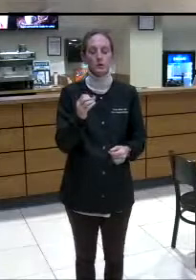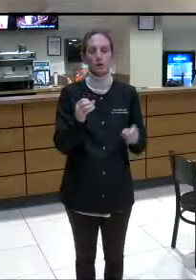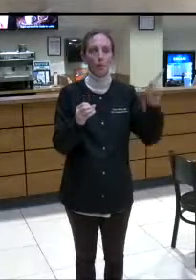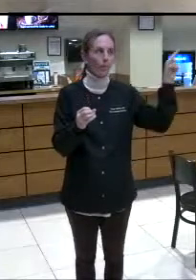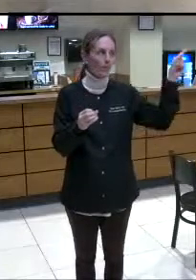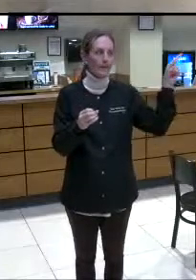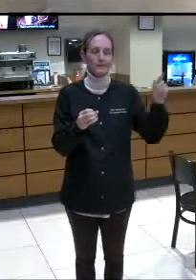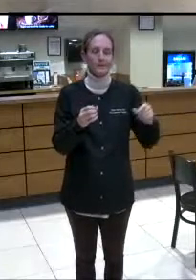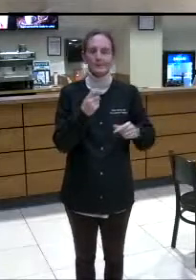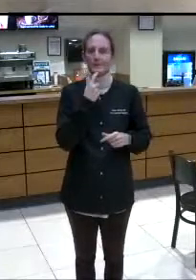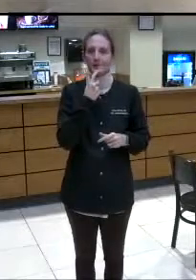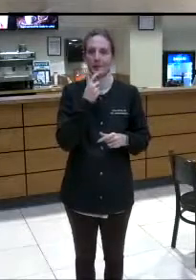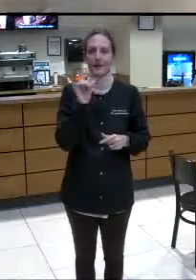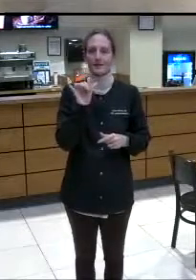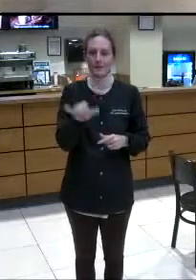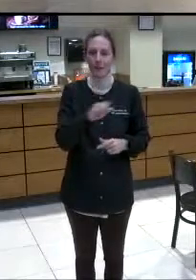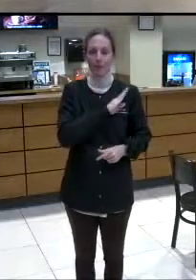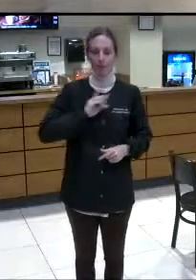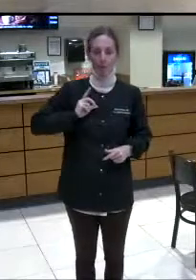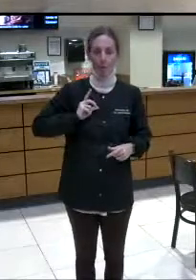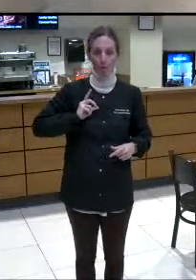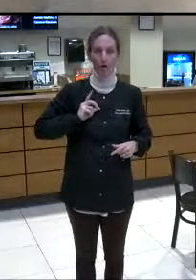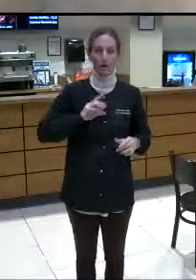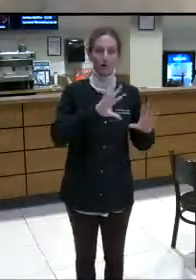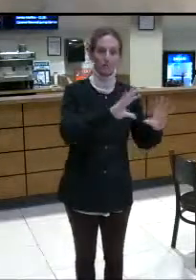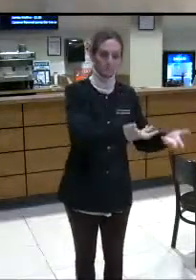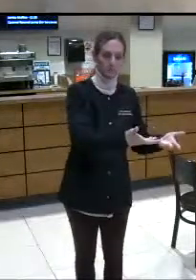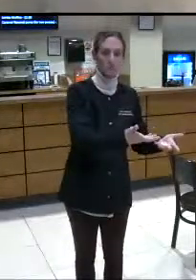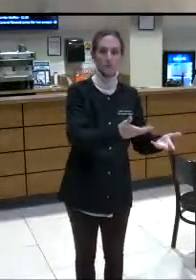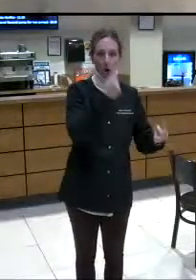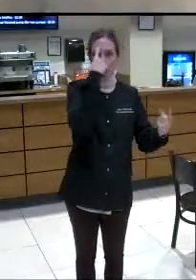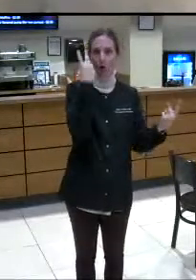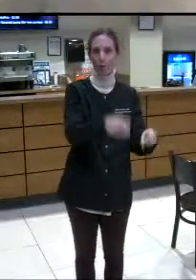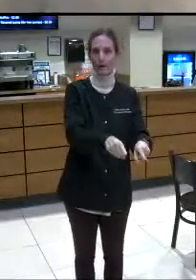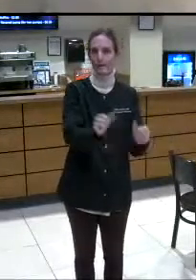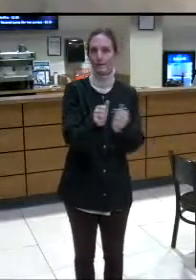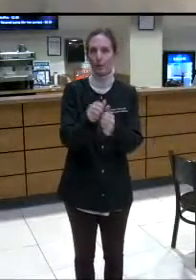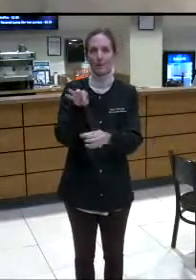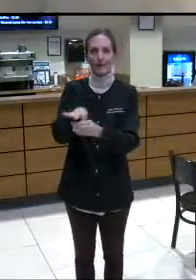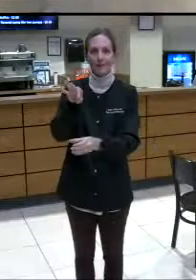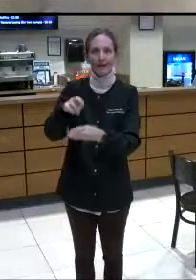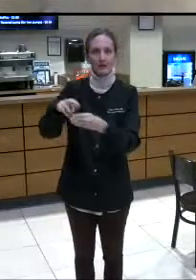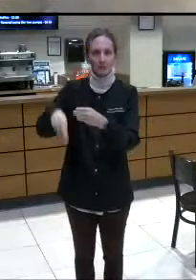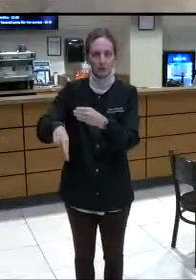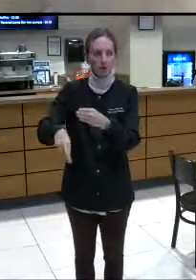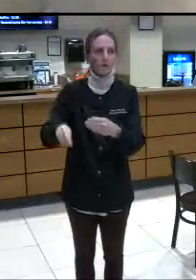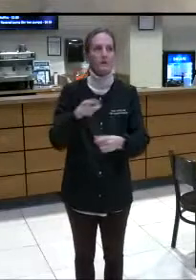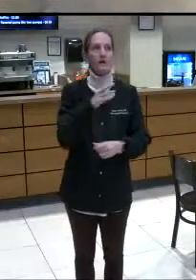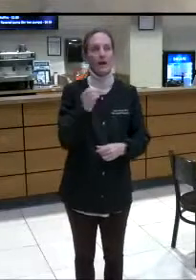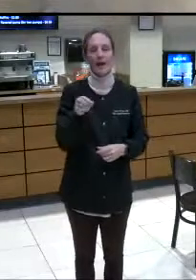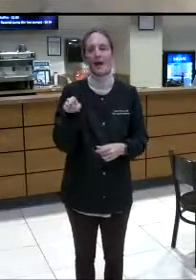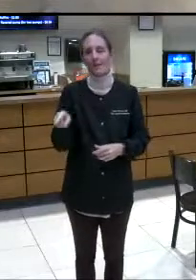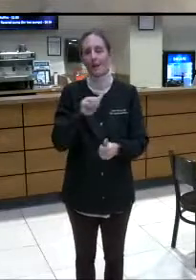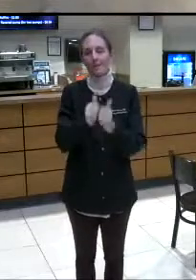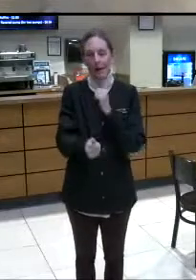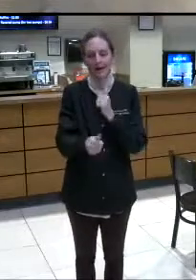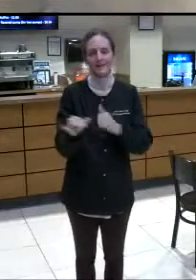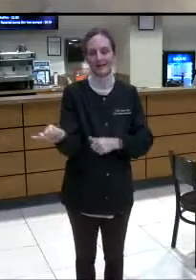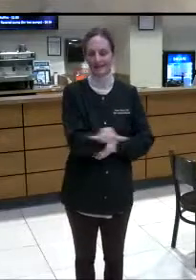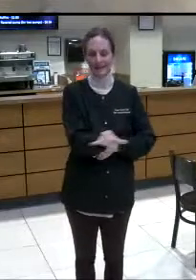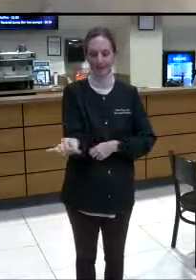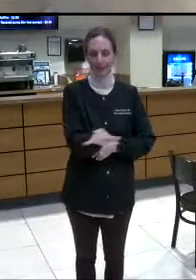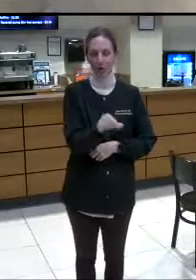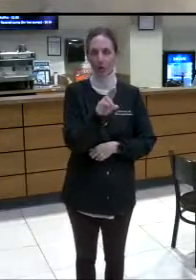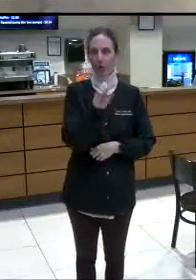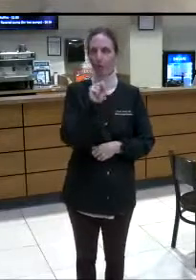simply declaring that the board agrees with the election results. The Board of Elections is passing a similar resolution.